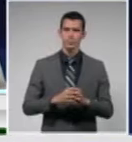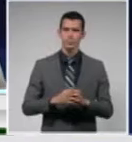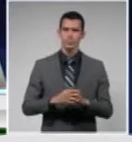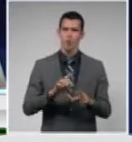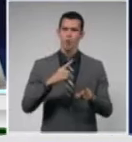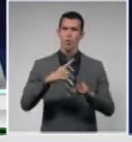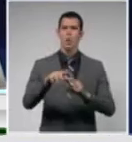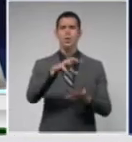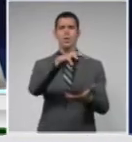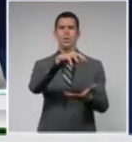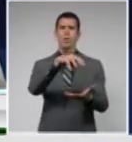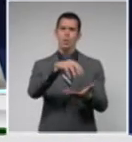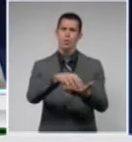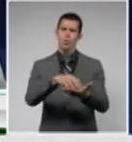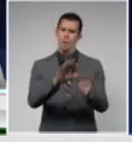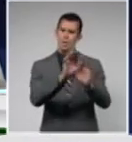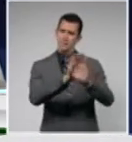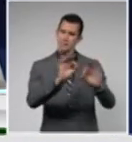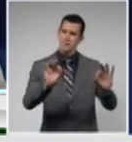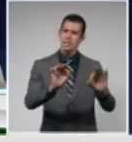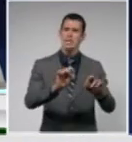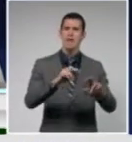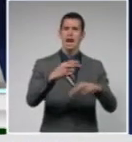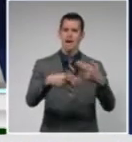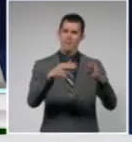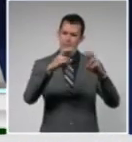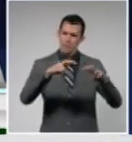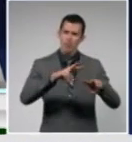451 in the Hermanos Almahedas Hospital,